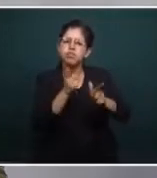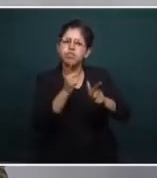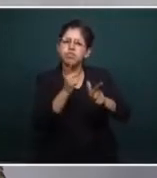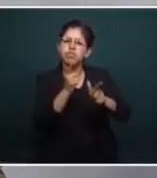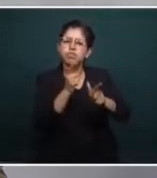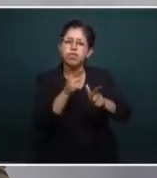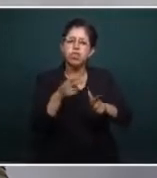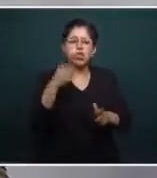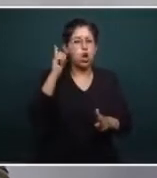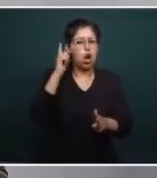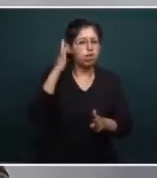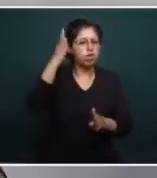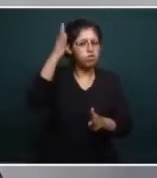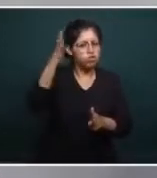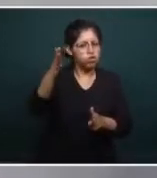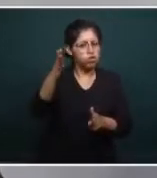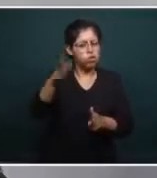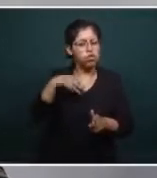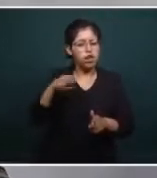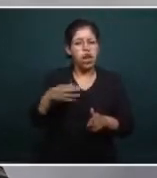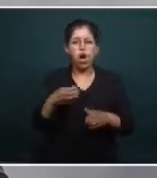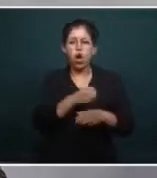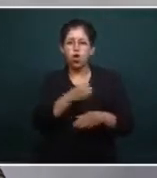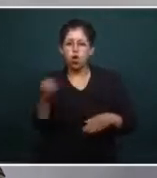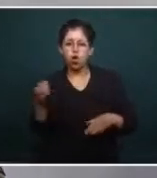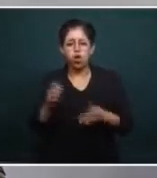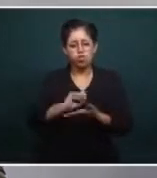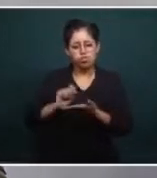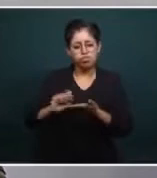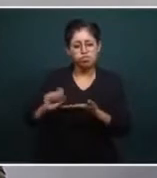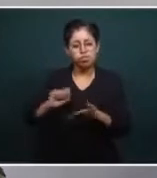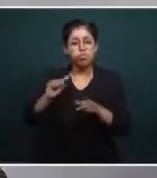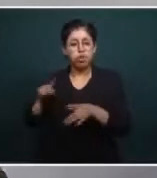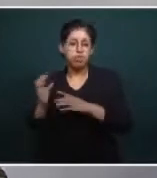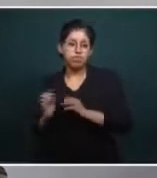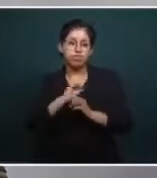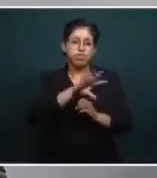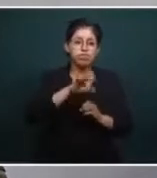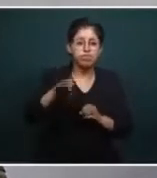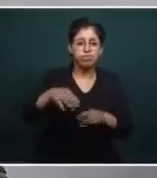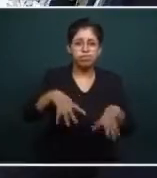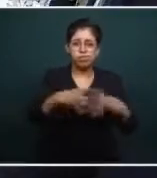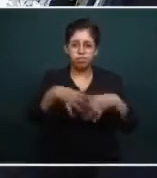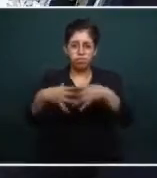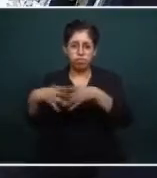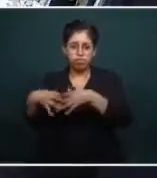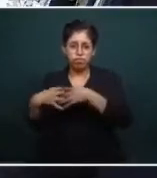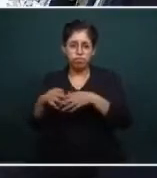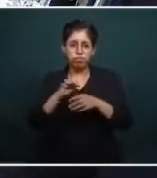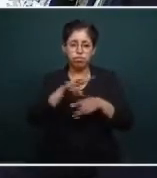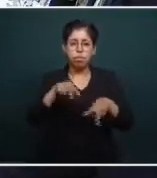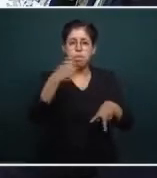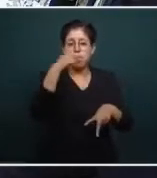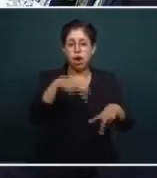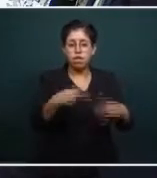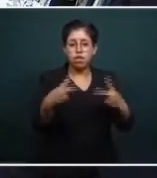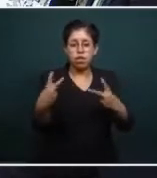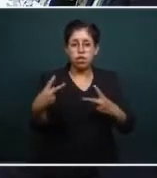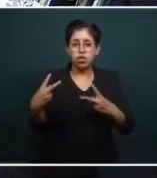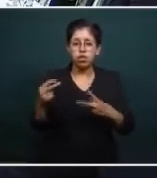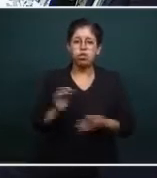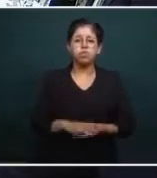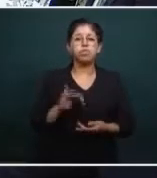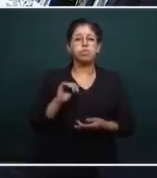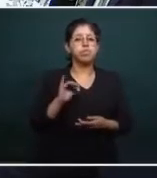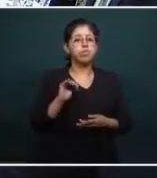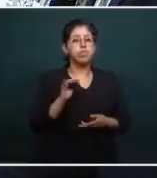by the buscando actual regular law. esta So parte we're porque se trying está to regulate convirtiendo this because en una it's pues becoming en una a actividad an que de